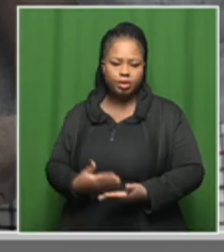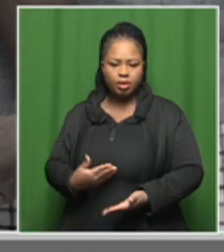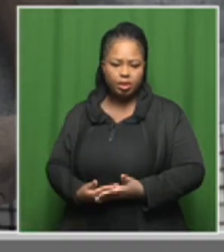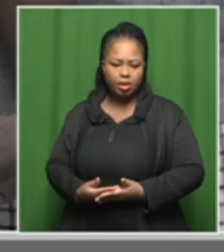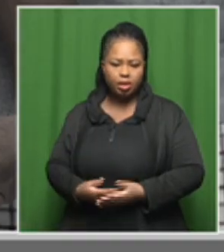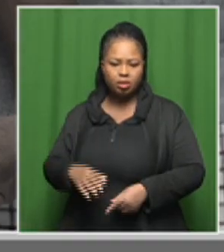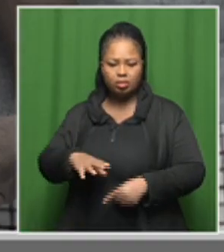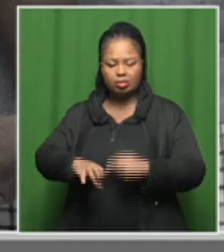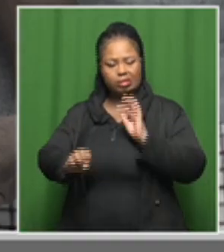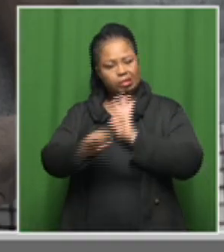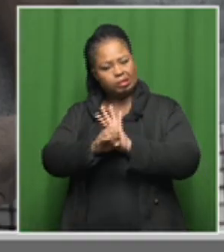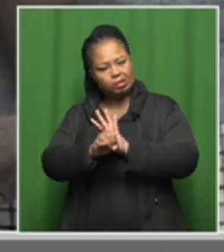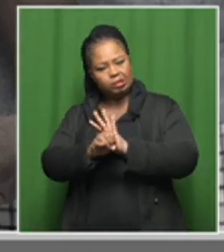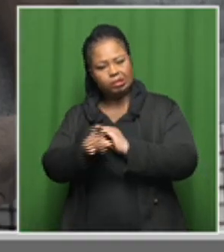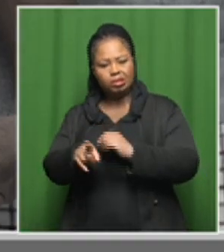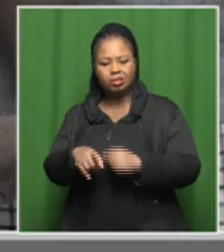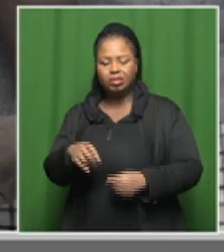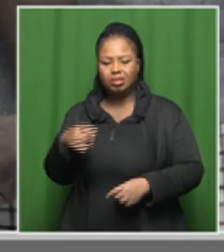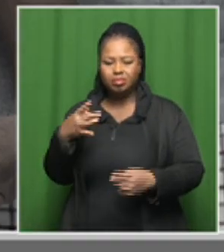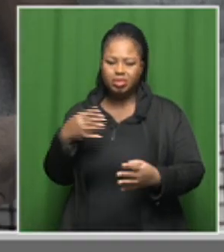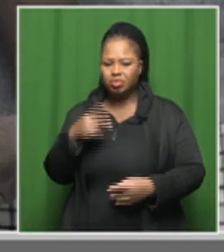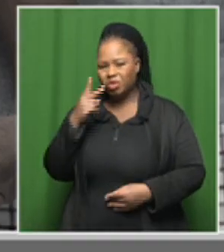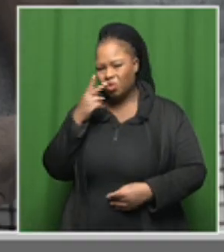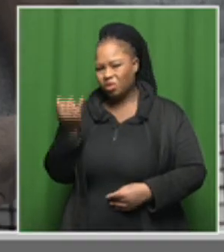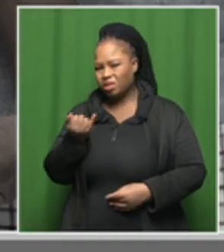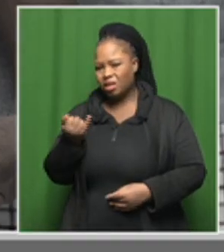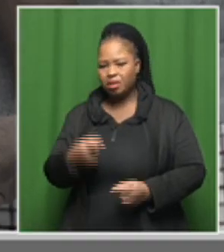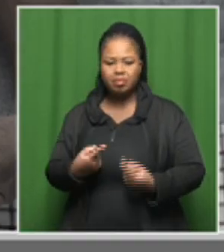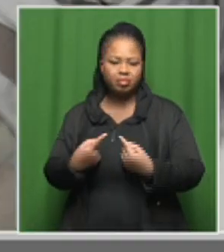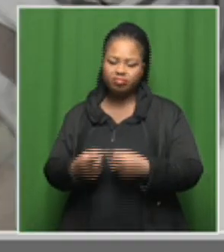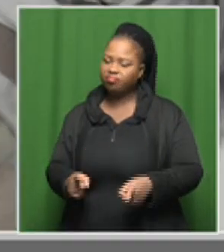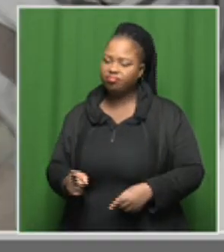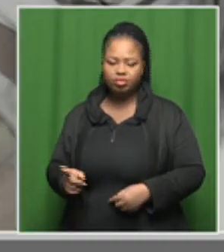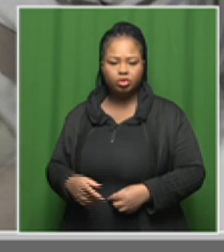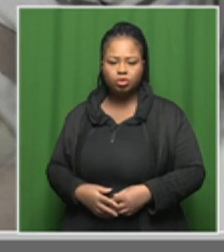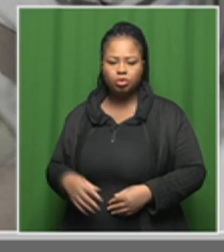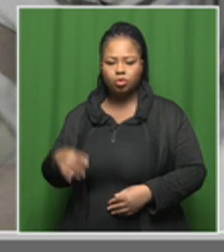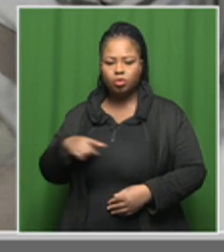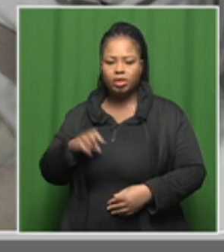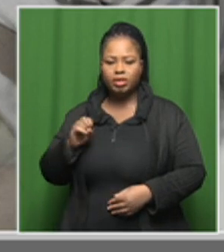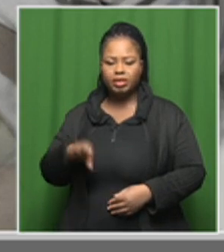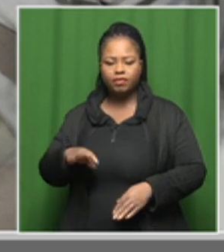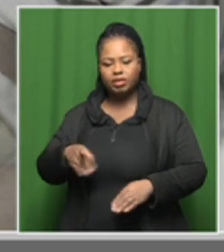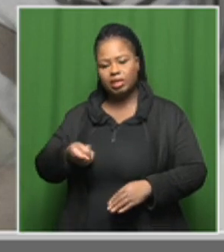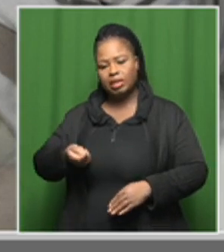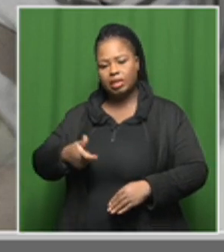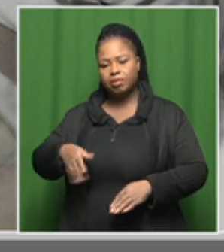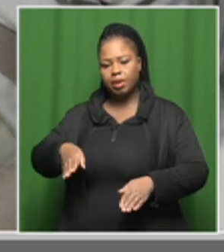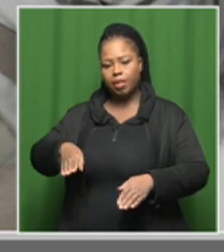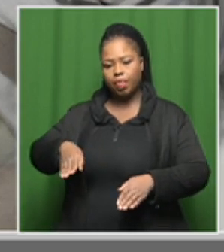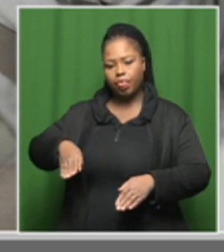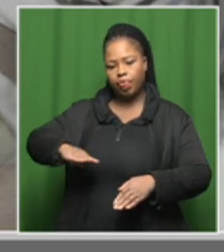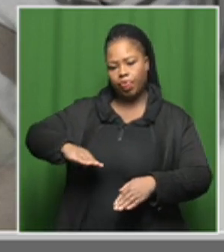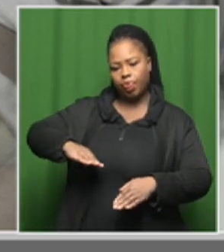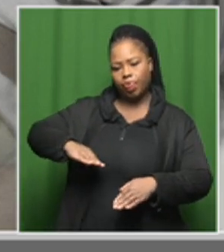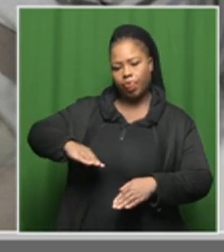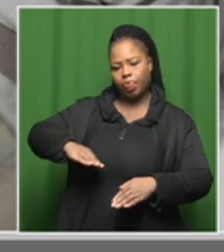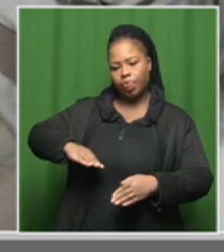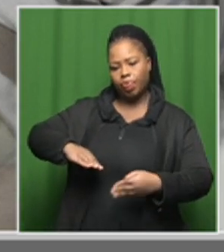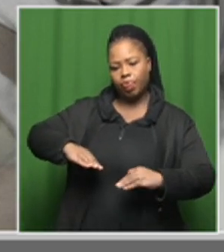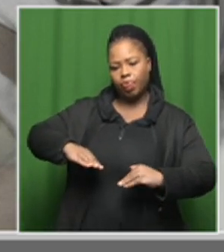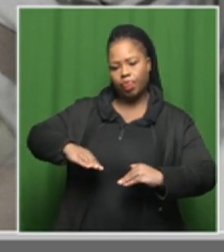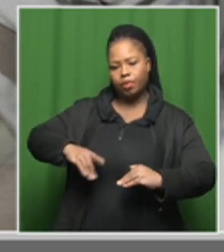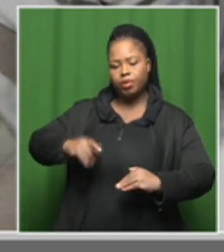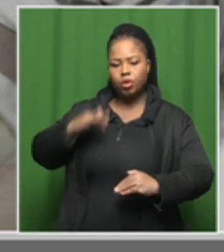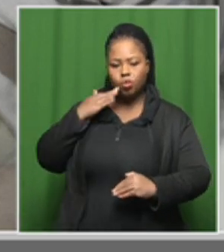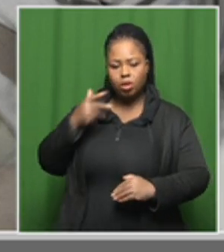diagnosed. Sometimes it looks like a clubfoot, but it's not. If the foot's slightly turned in because of maybe not having enough space while the